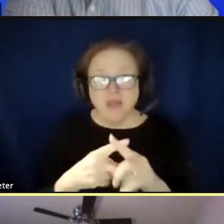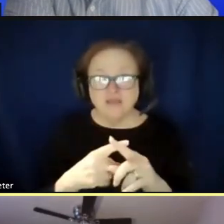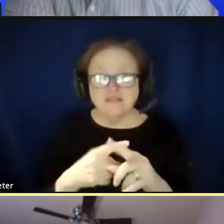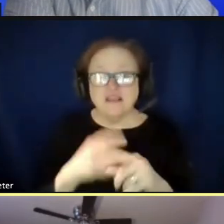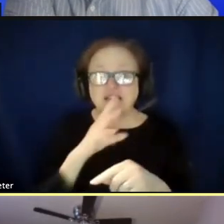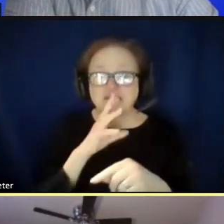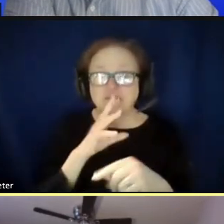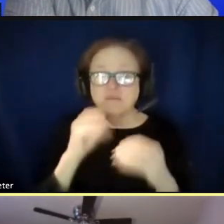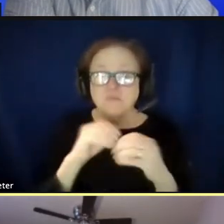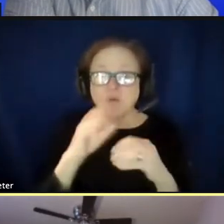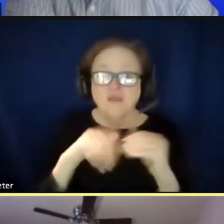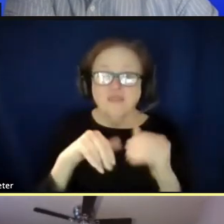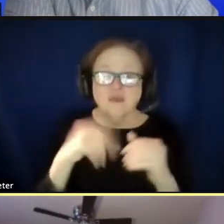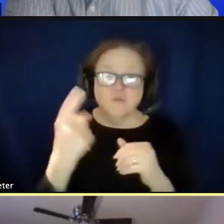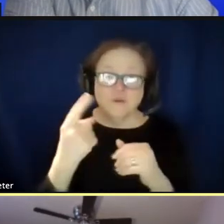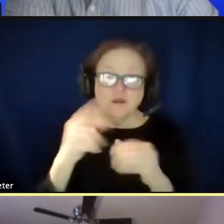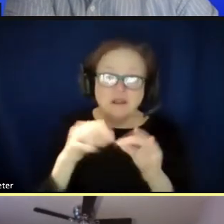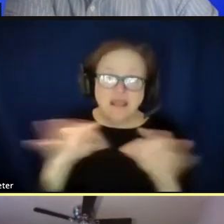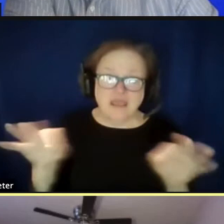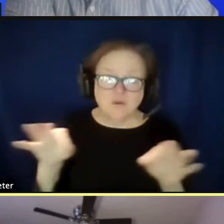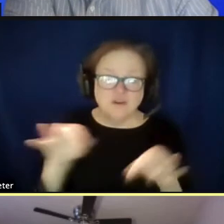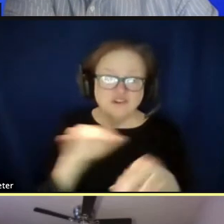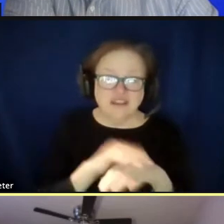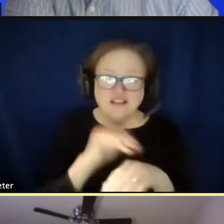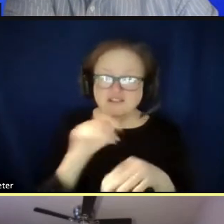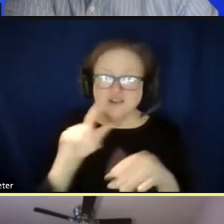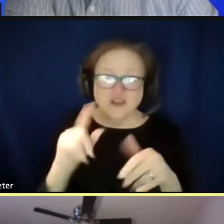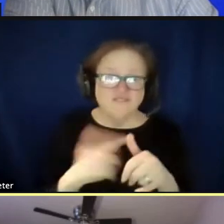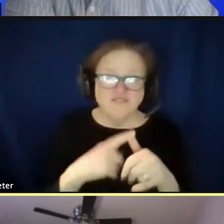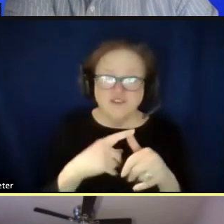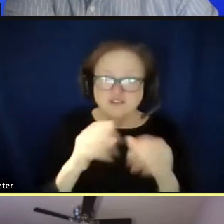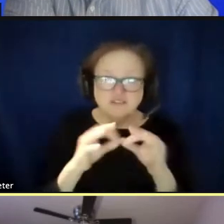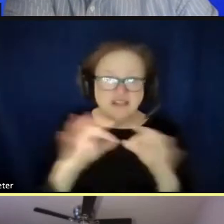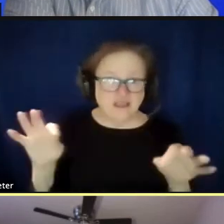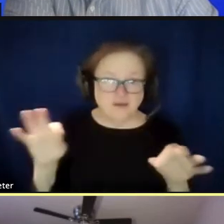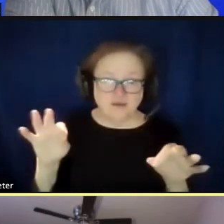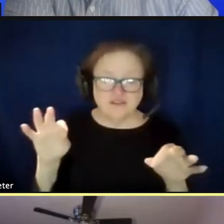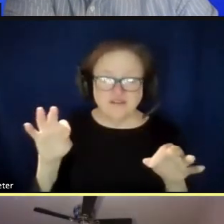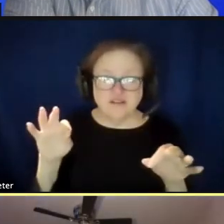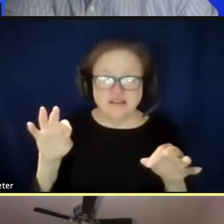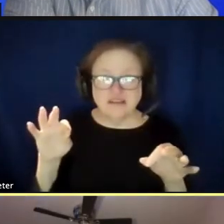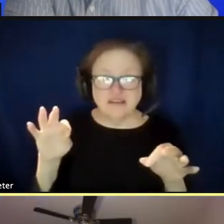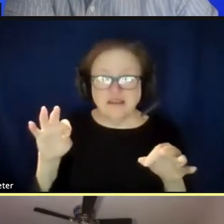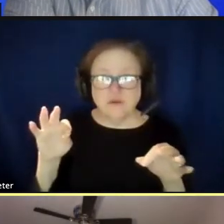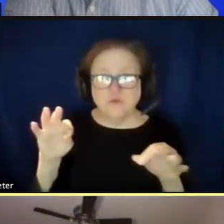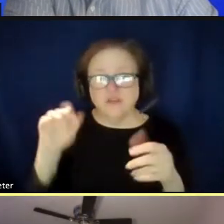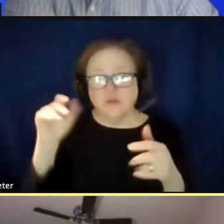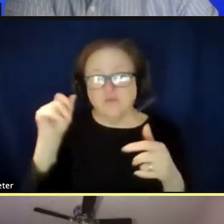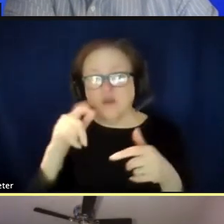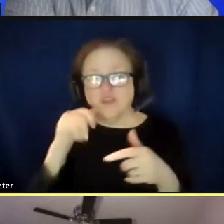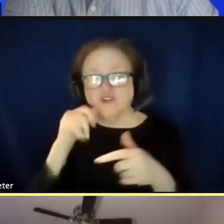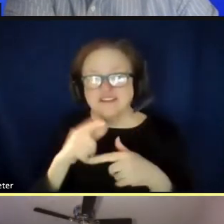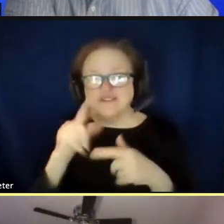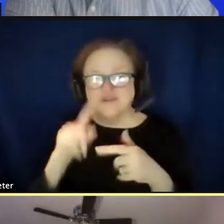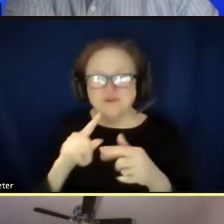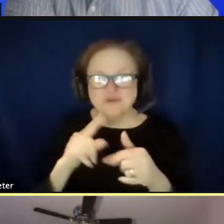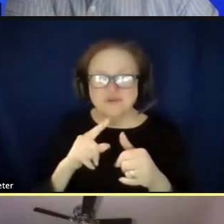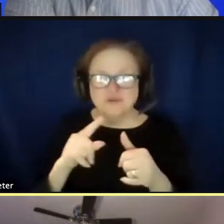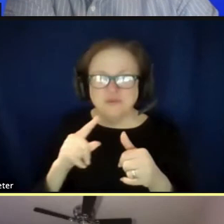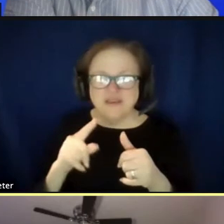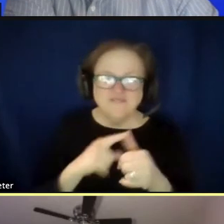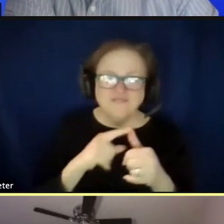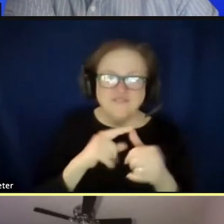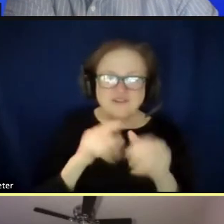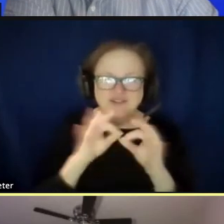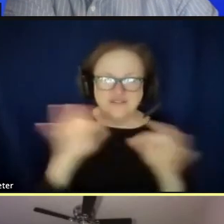Like English wasn't always my first language. It became like a brother or sister to my first language, because I would speak both so well.